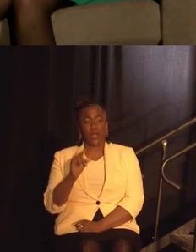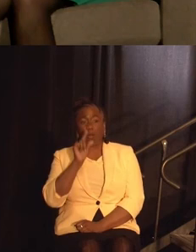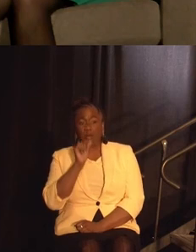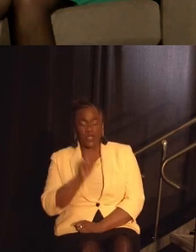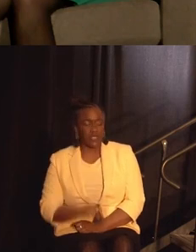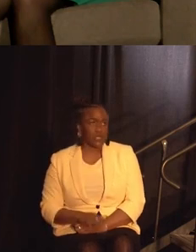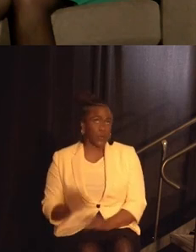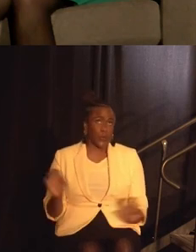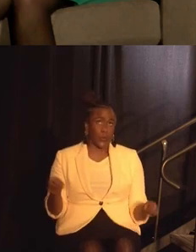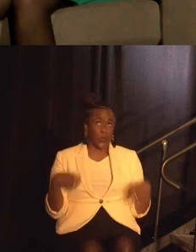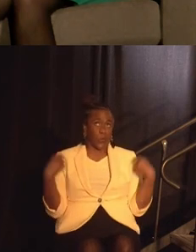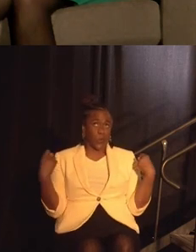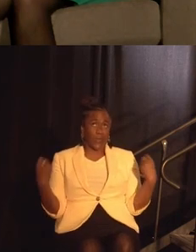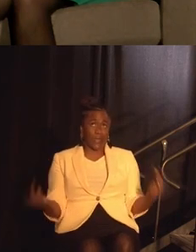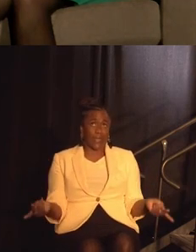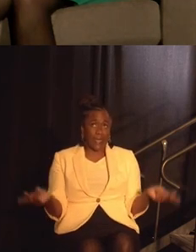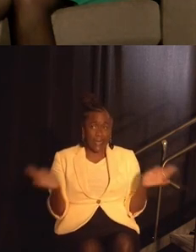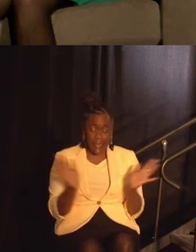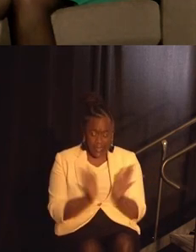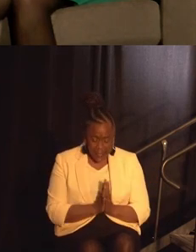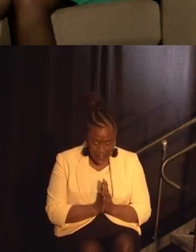Okay.